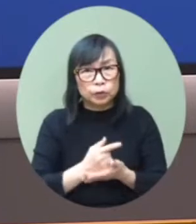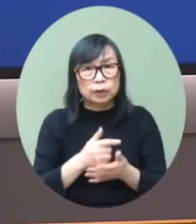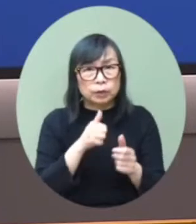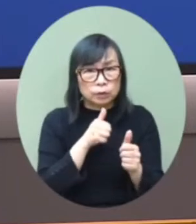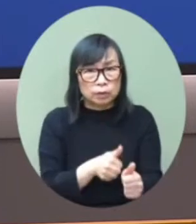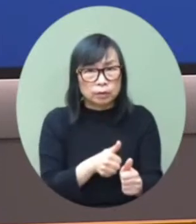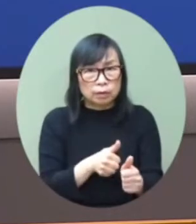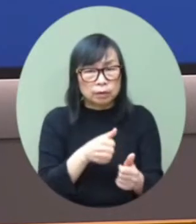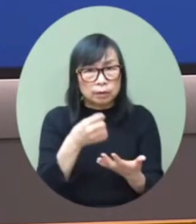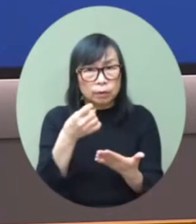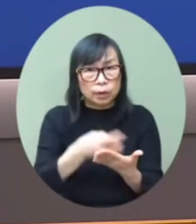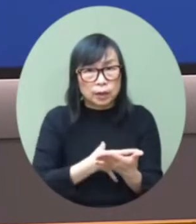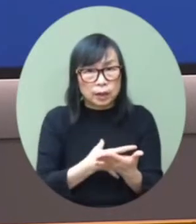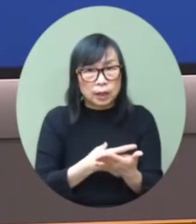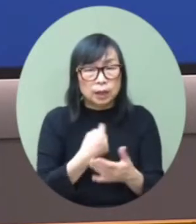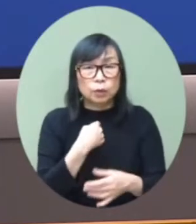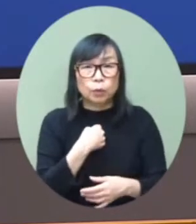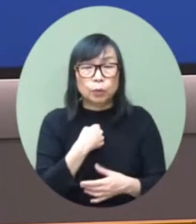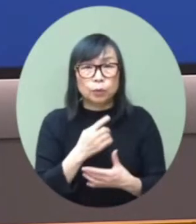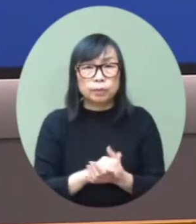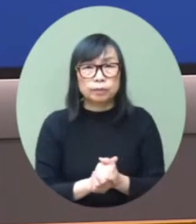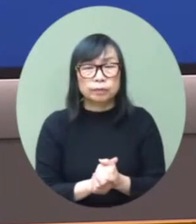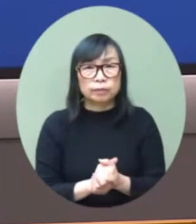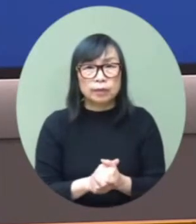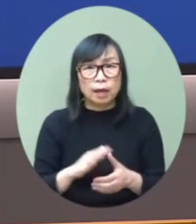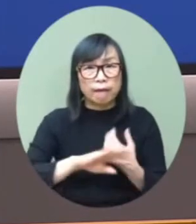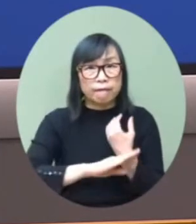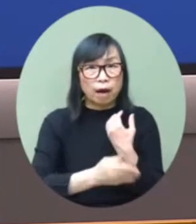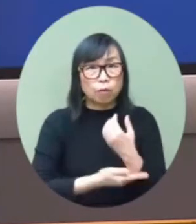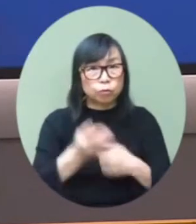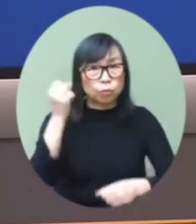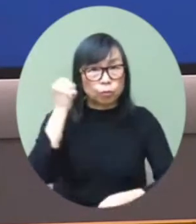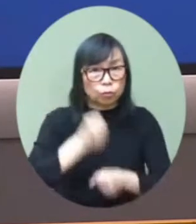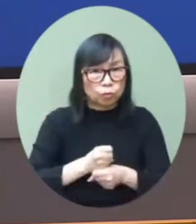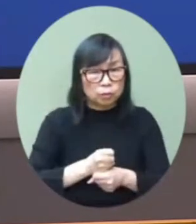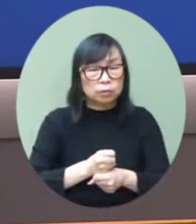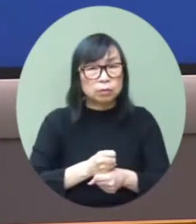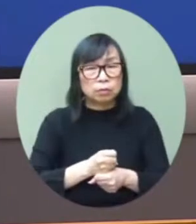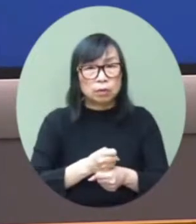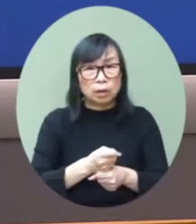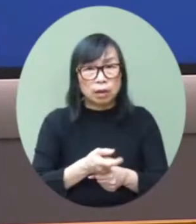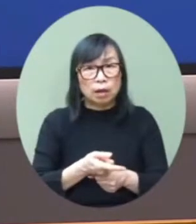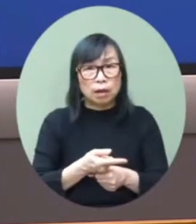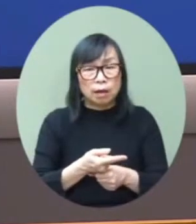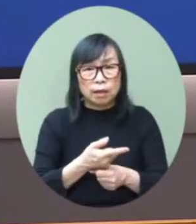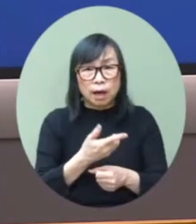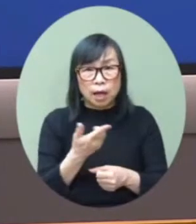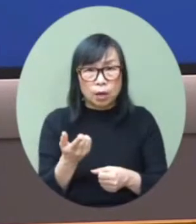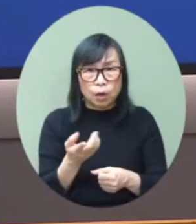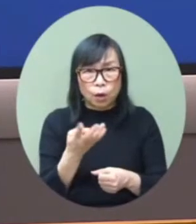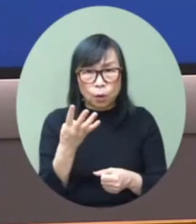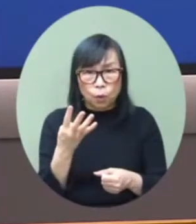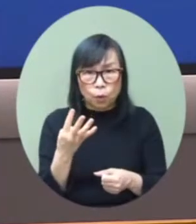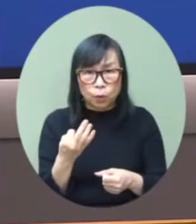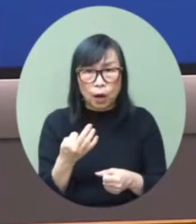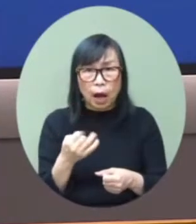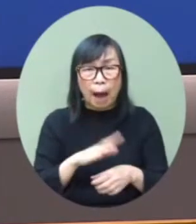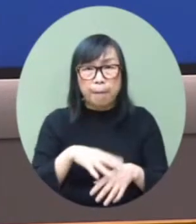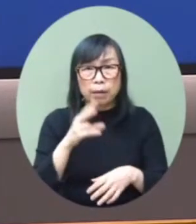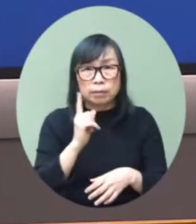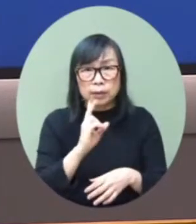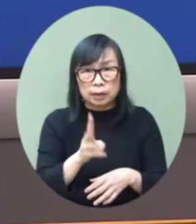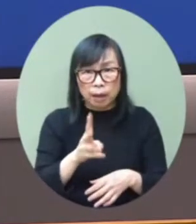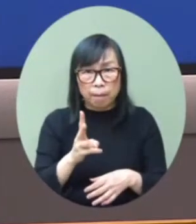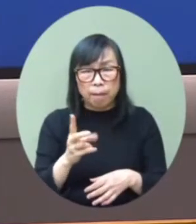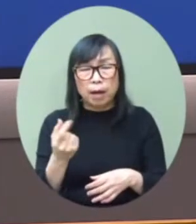Another observation of mine is that, well, we emphasize on the word compulsory.